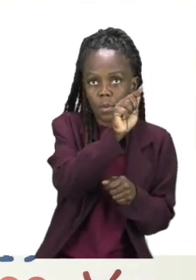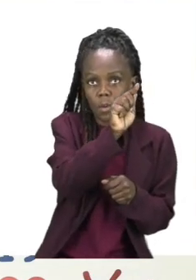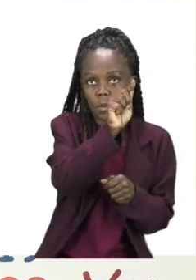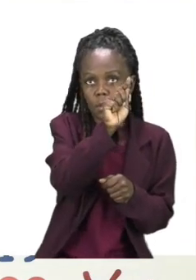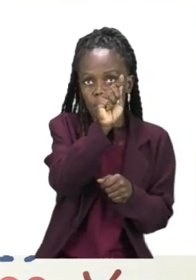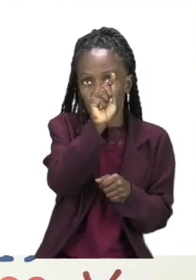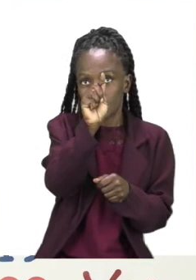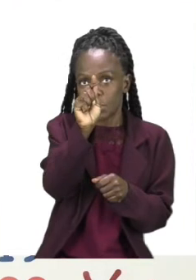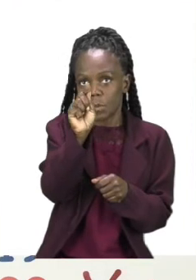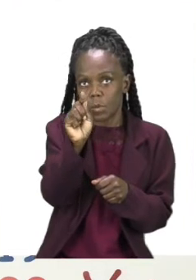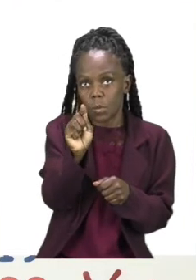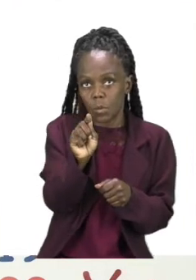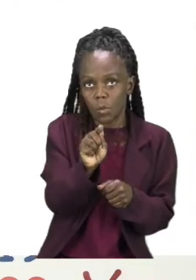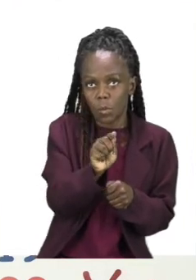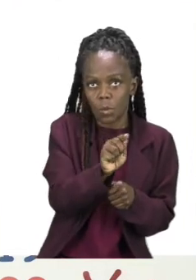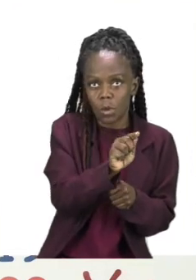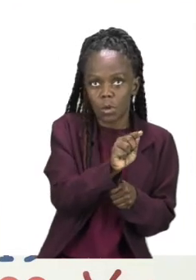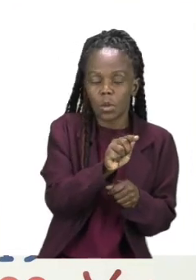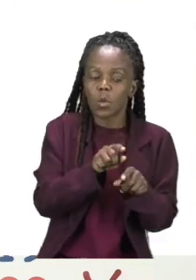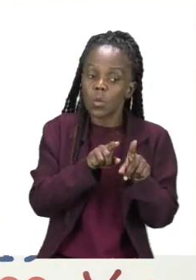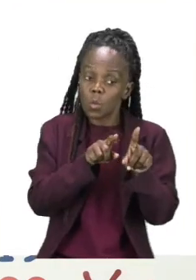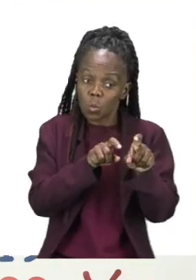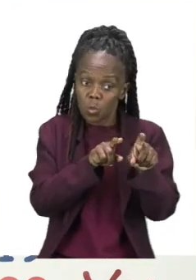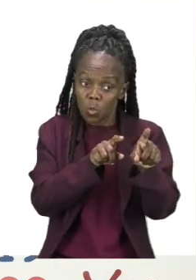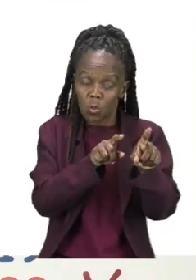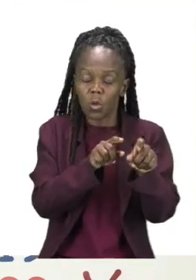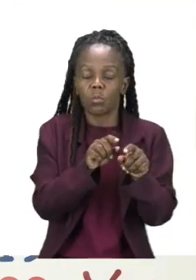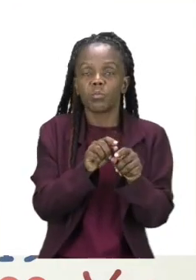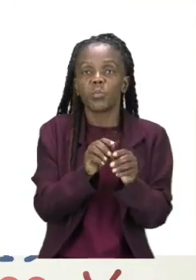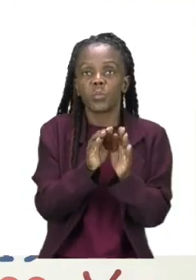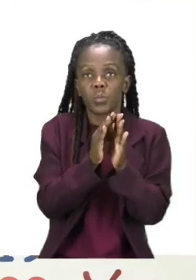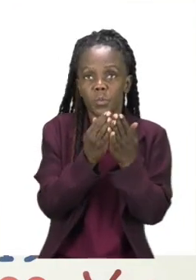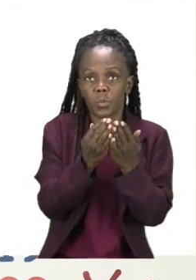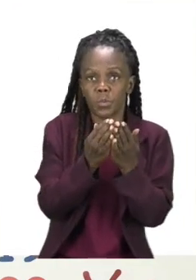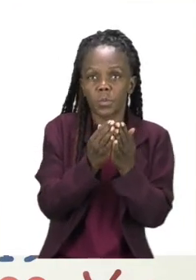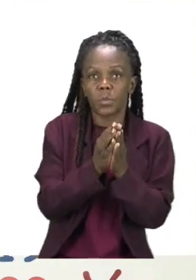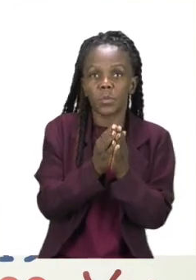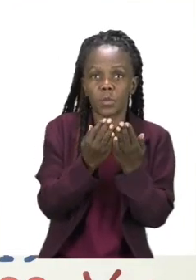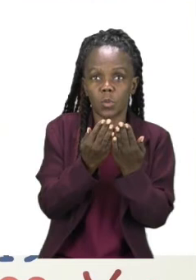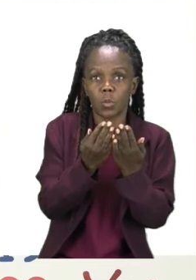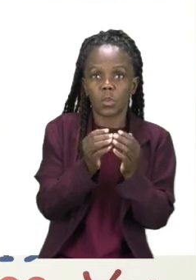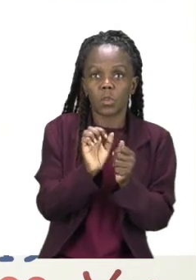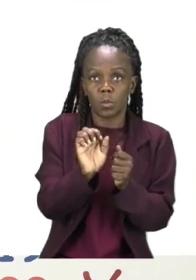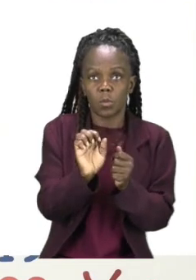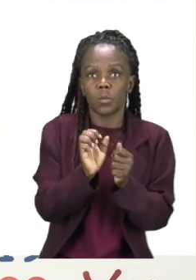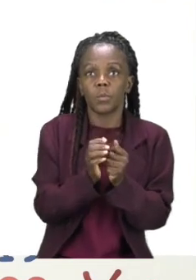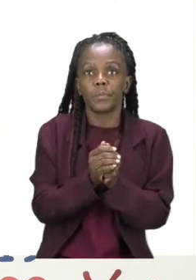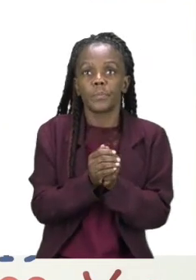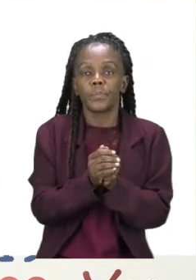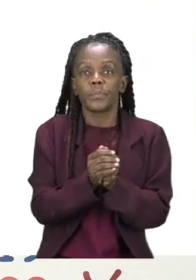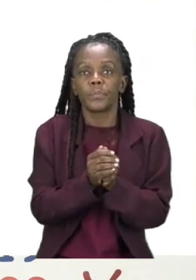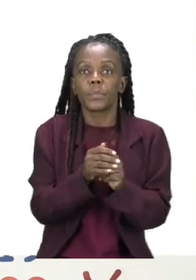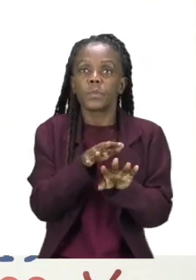and round. Please take your time. There is no need to rush.